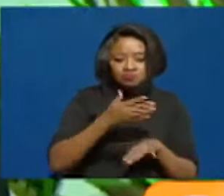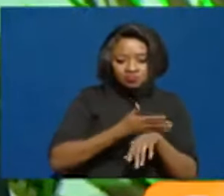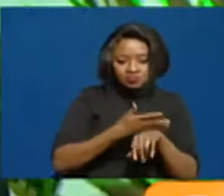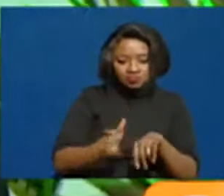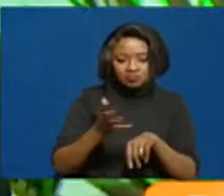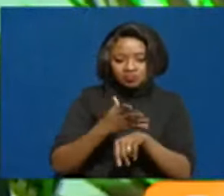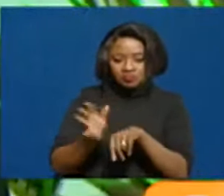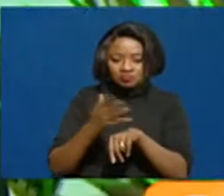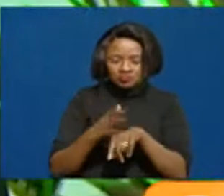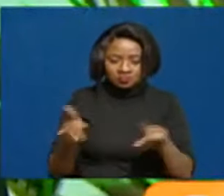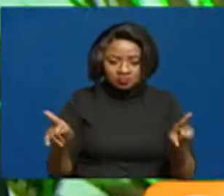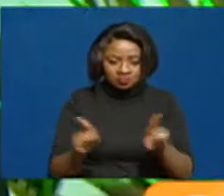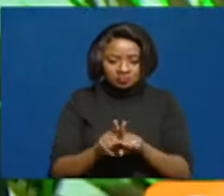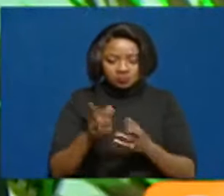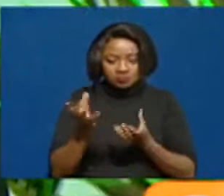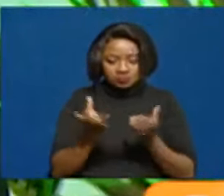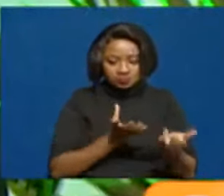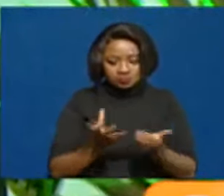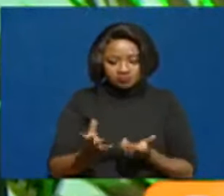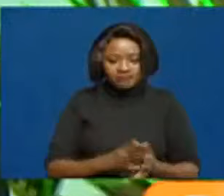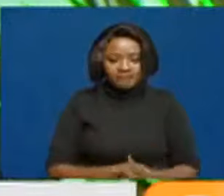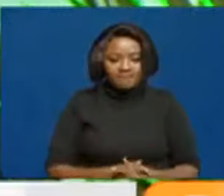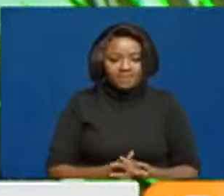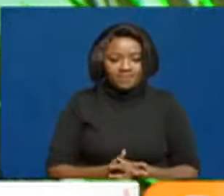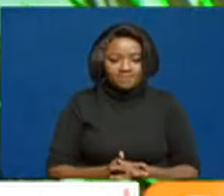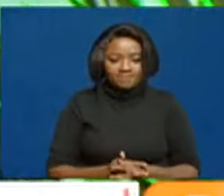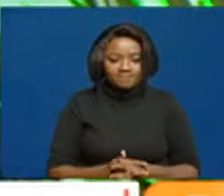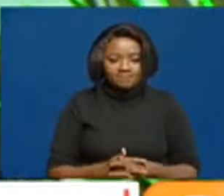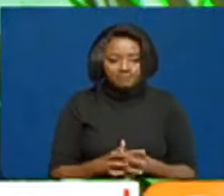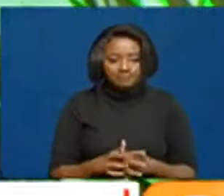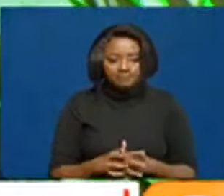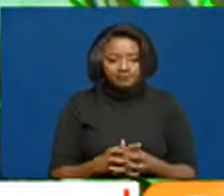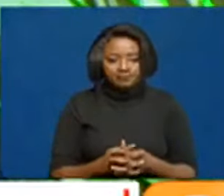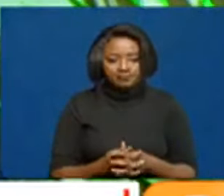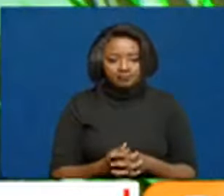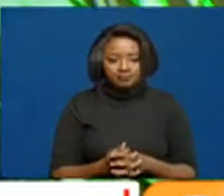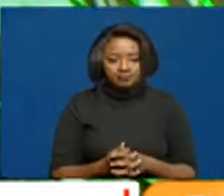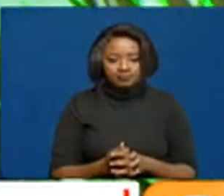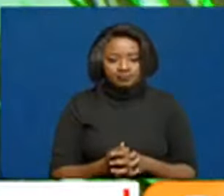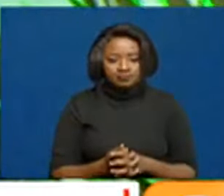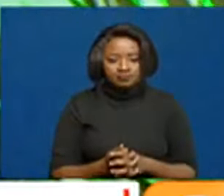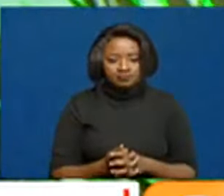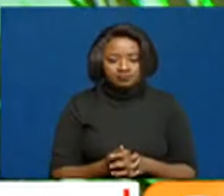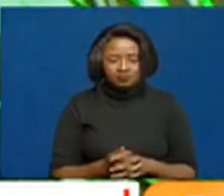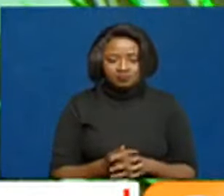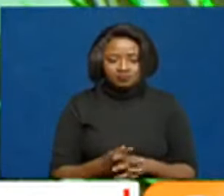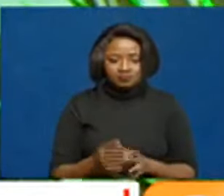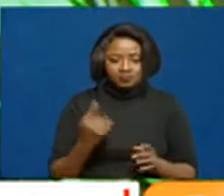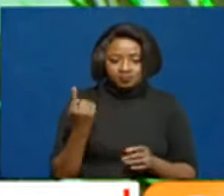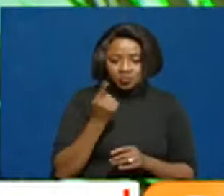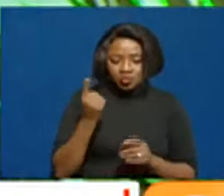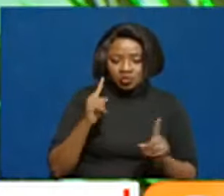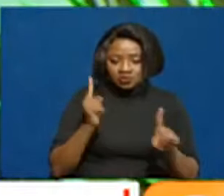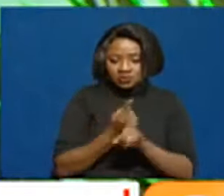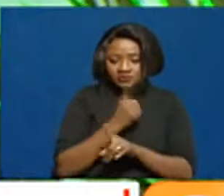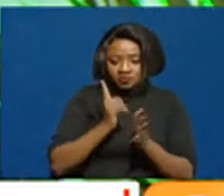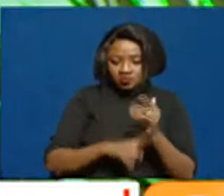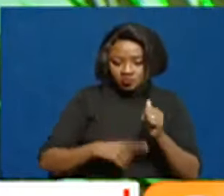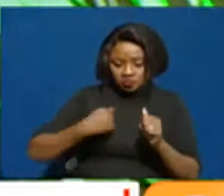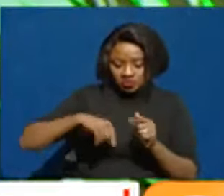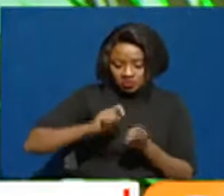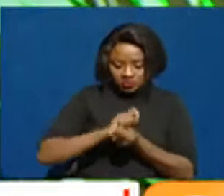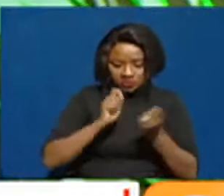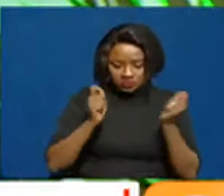source of business, first and foremost. It's only that we have not managed to turn this into